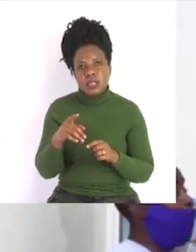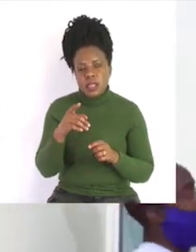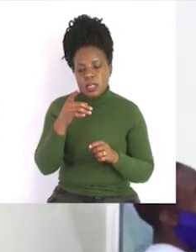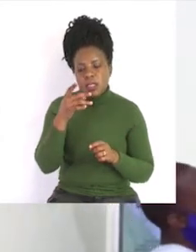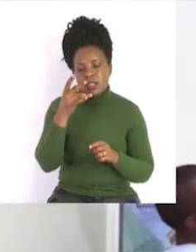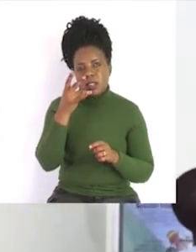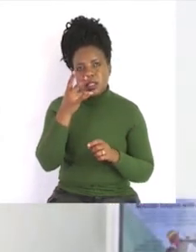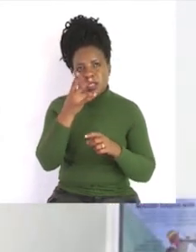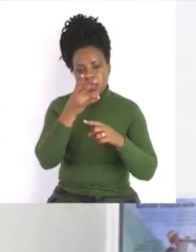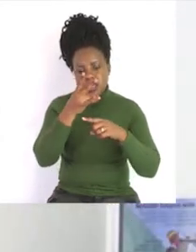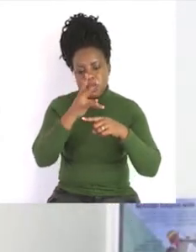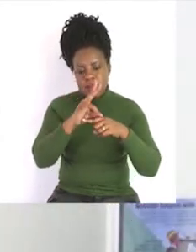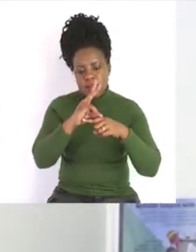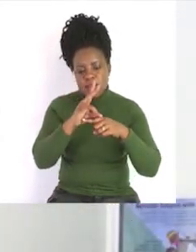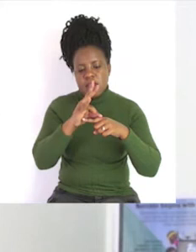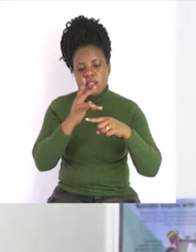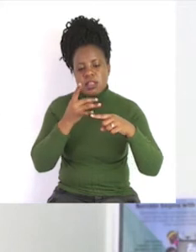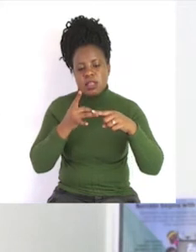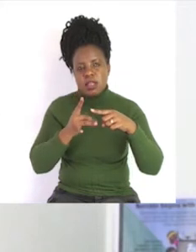Why? Because you cannot forget your